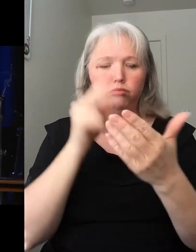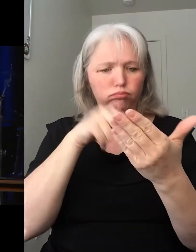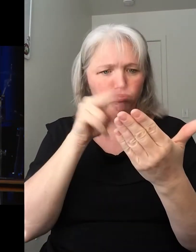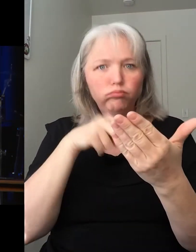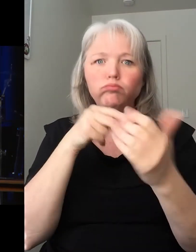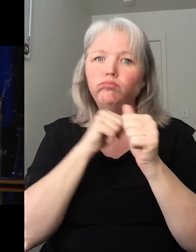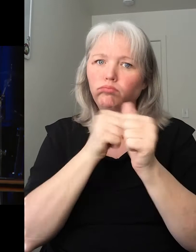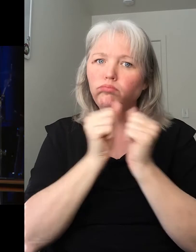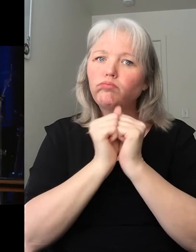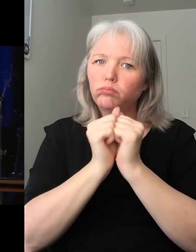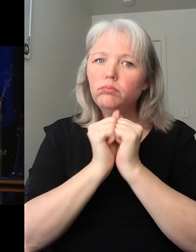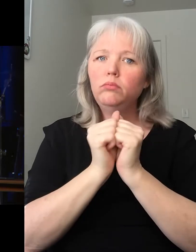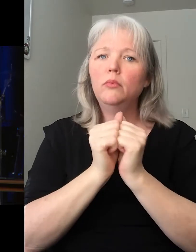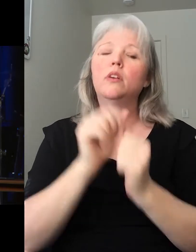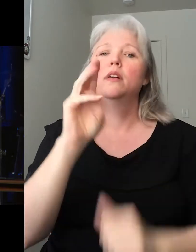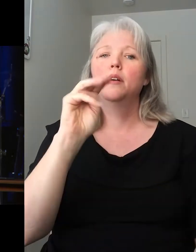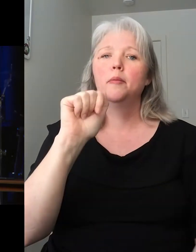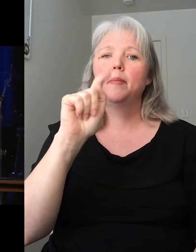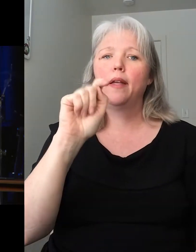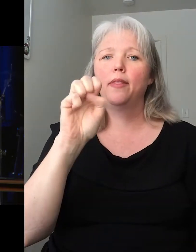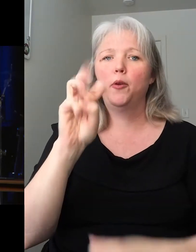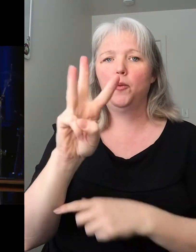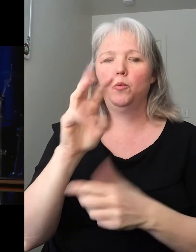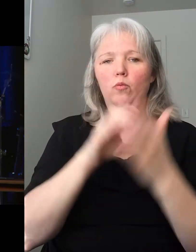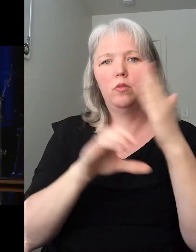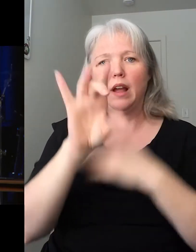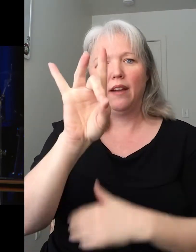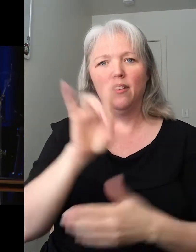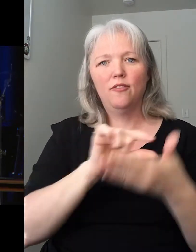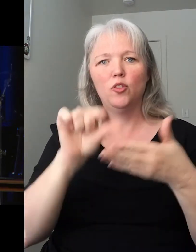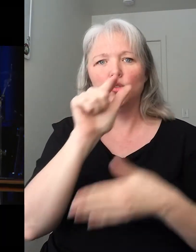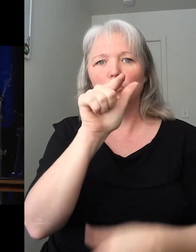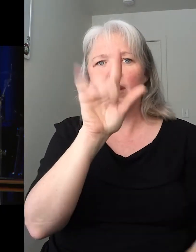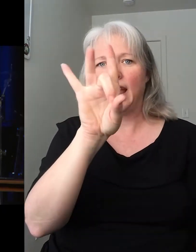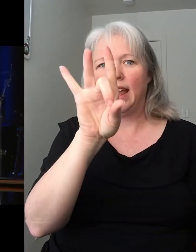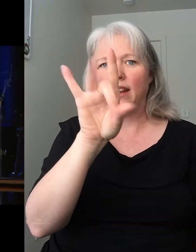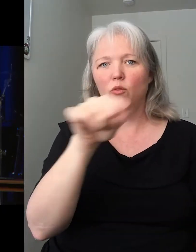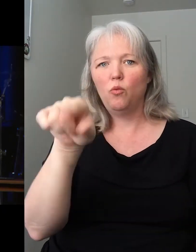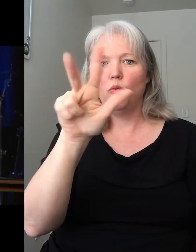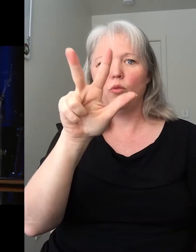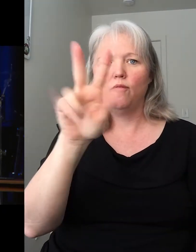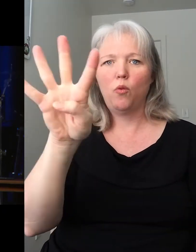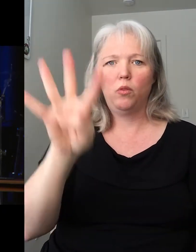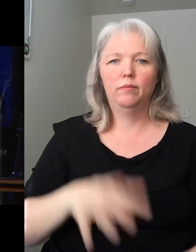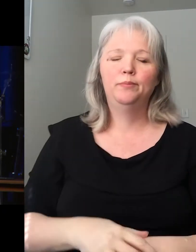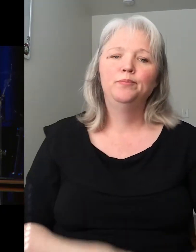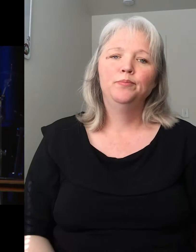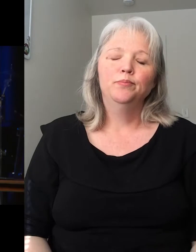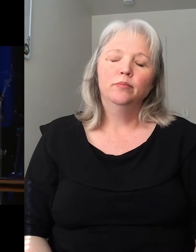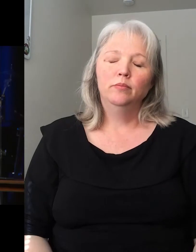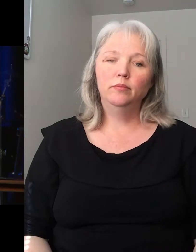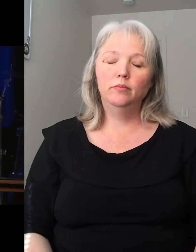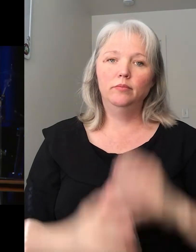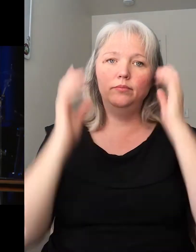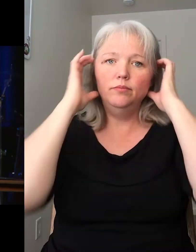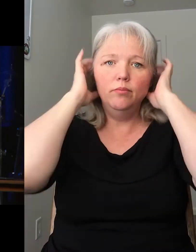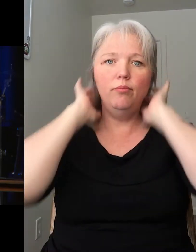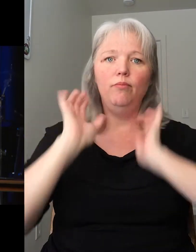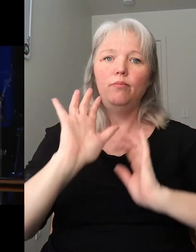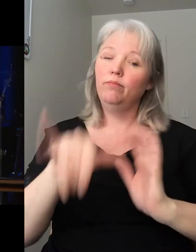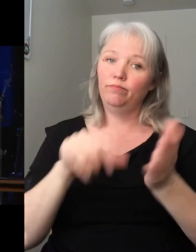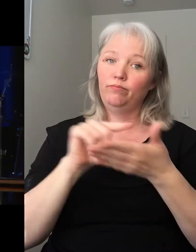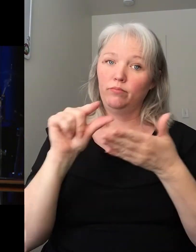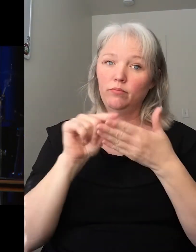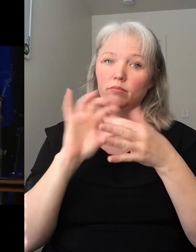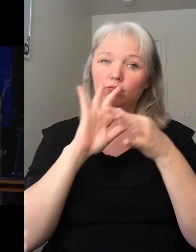I read this passage. It's from Matthew 8, verses 28 through 34. This has to do